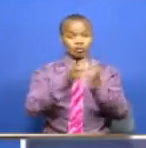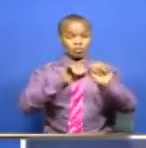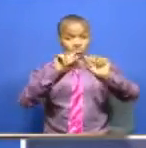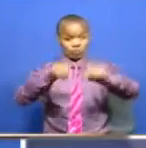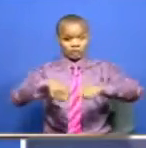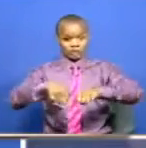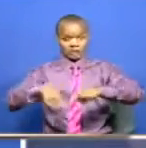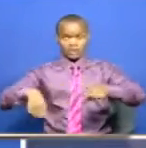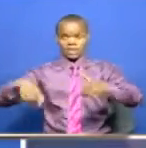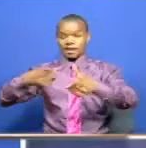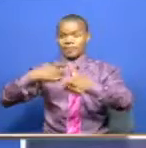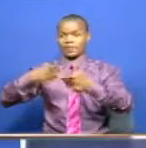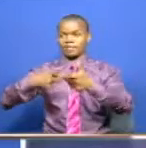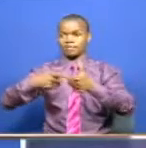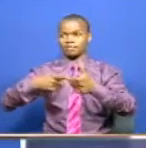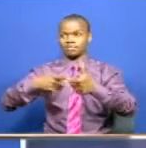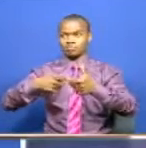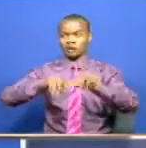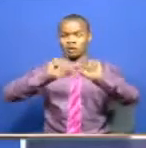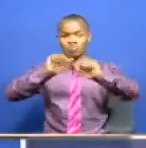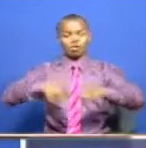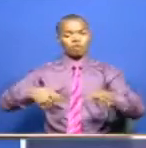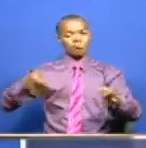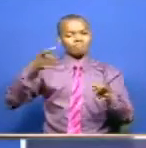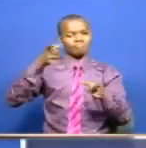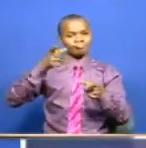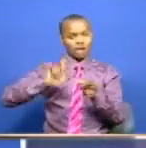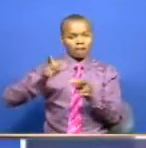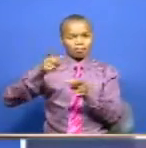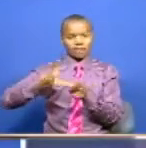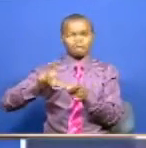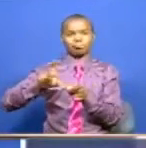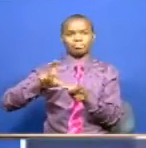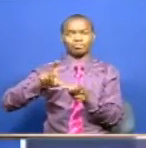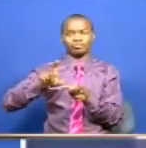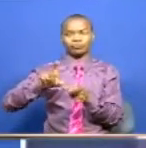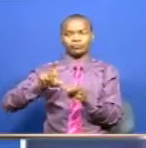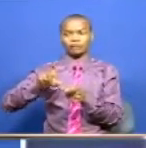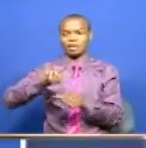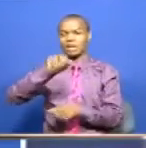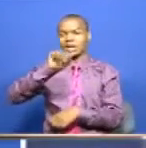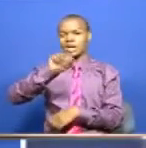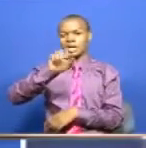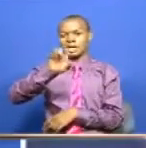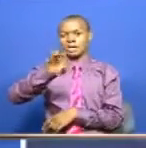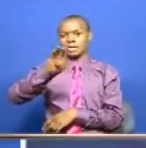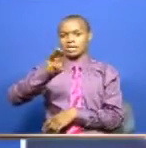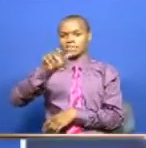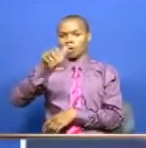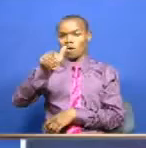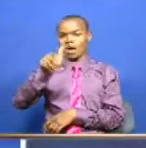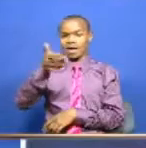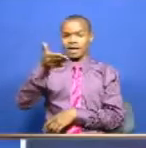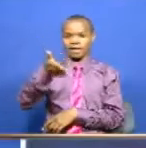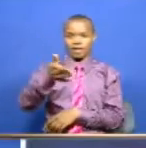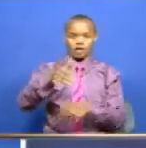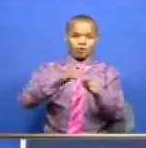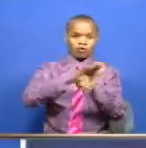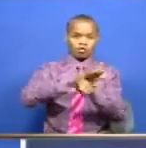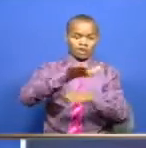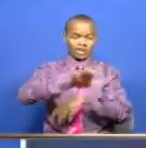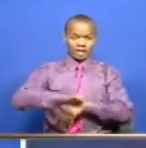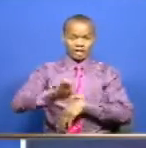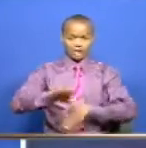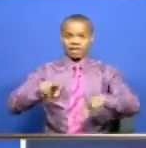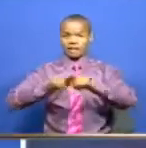then you will have to improve the sewer available for this whole area and